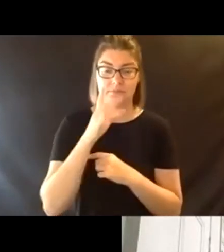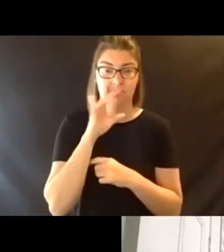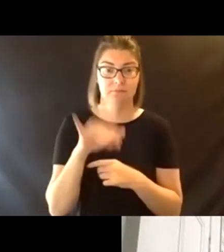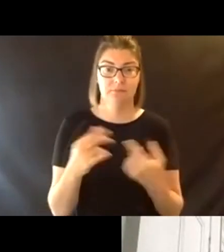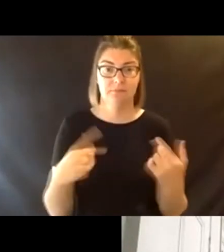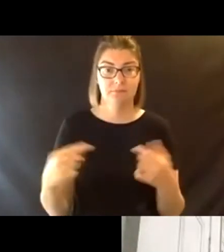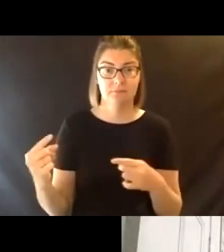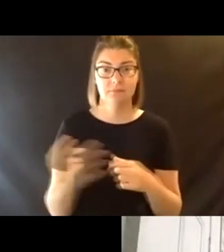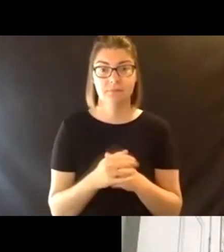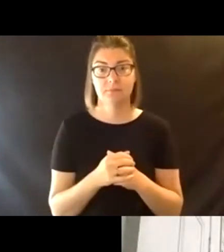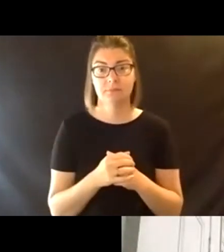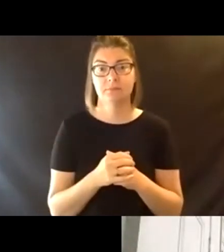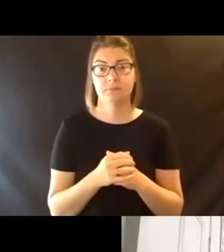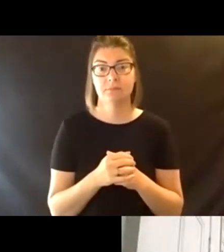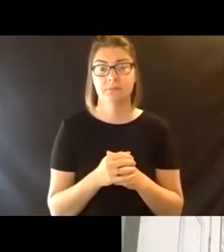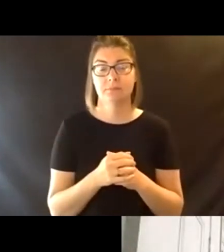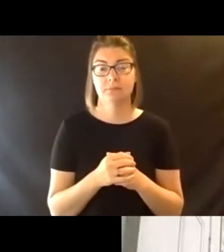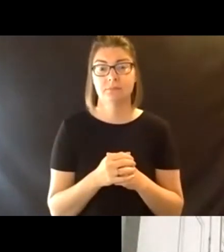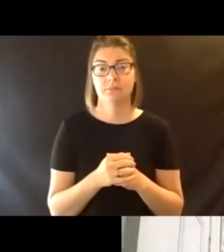And for me,